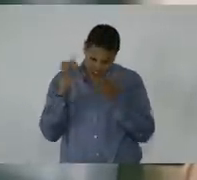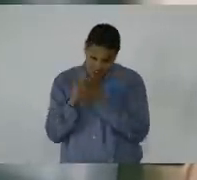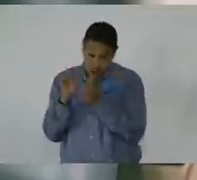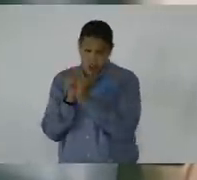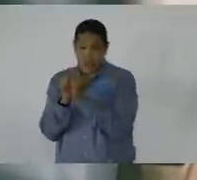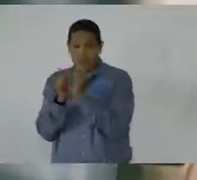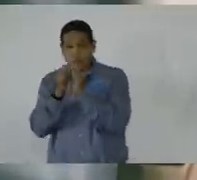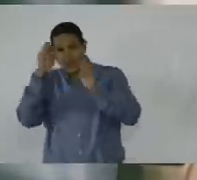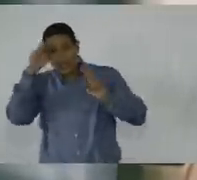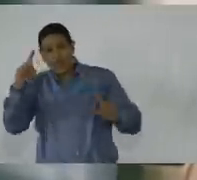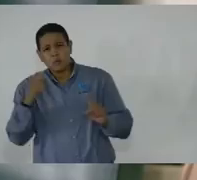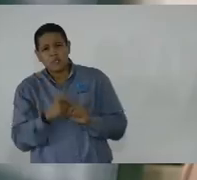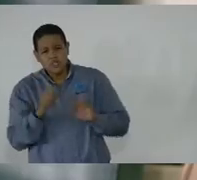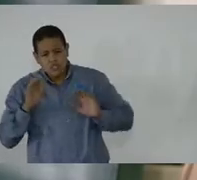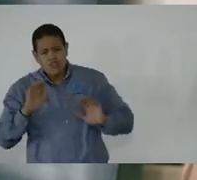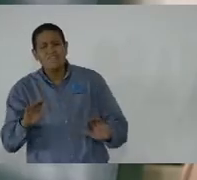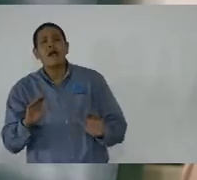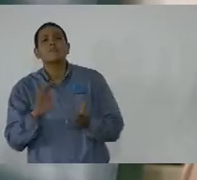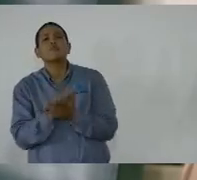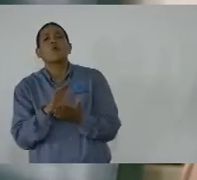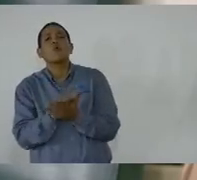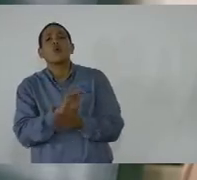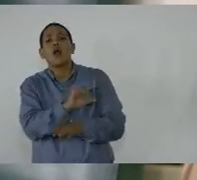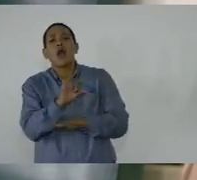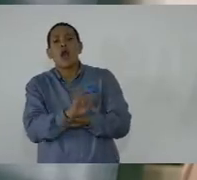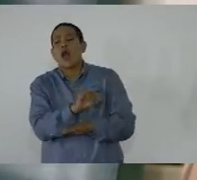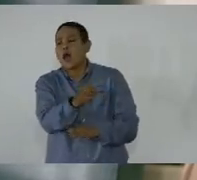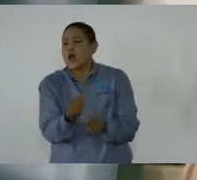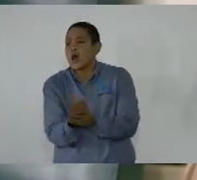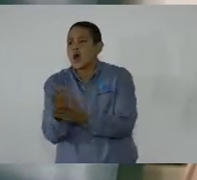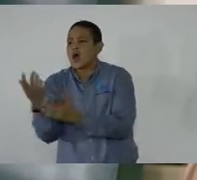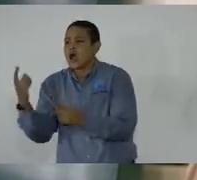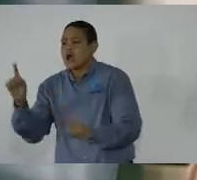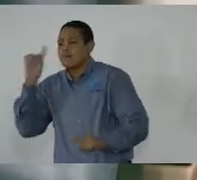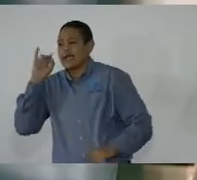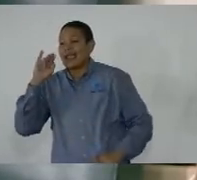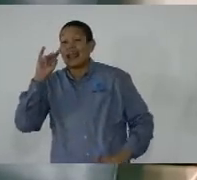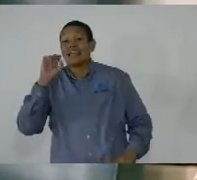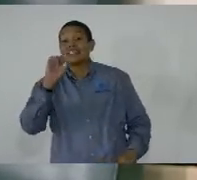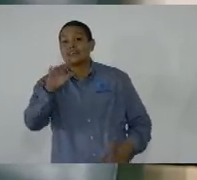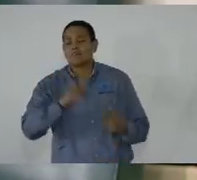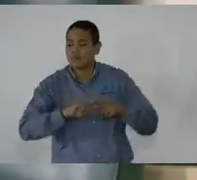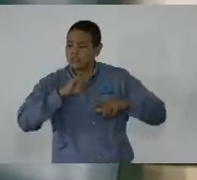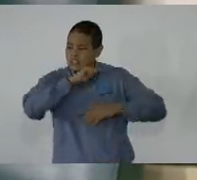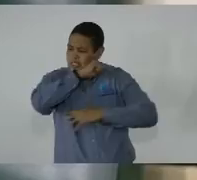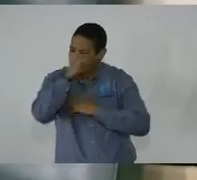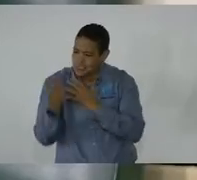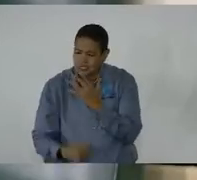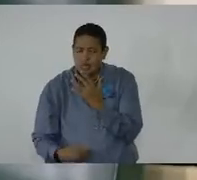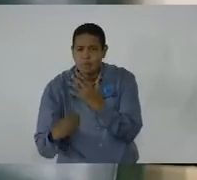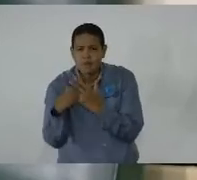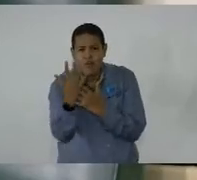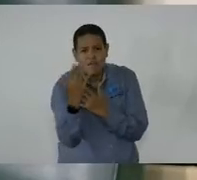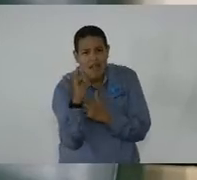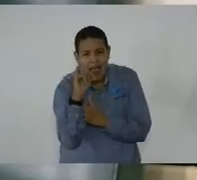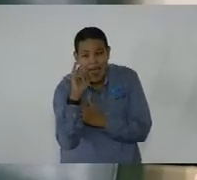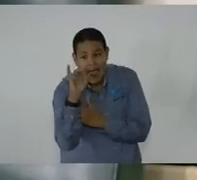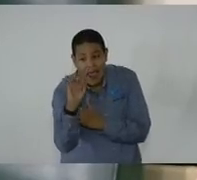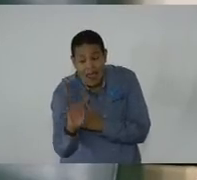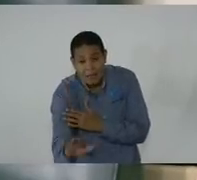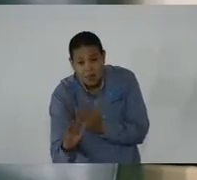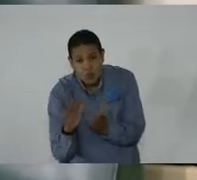education, revamping the school gardens for initiatives and providing inputs to our school